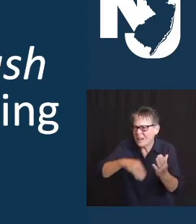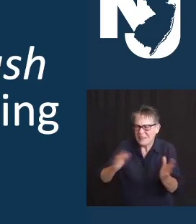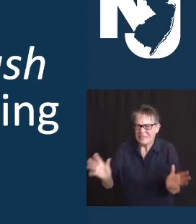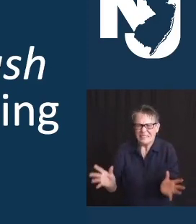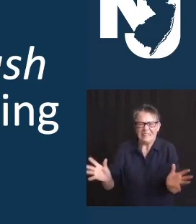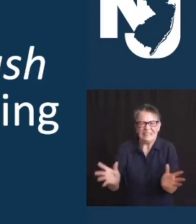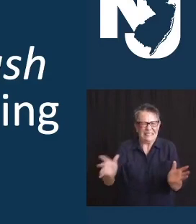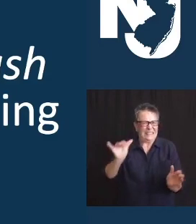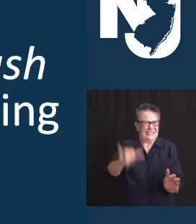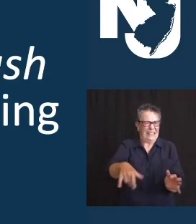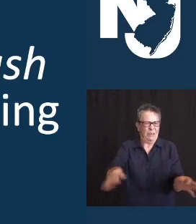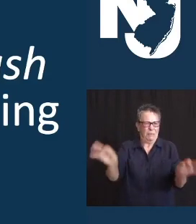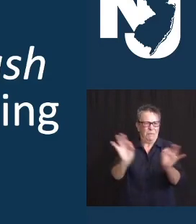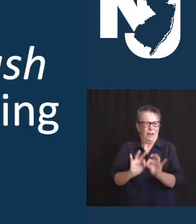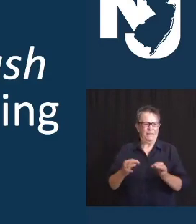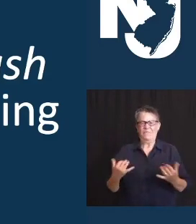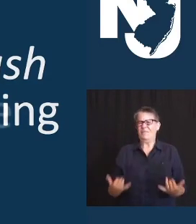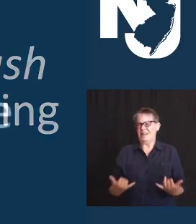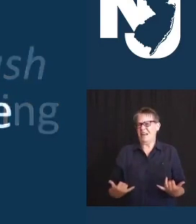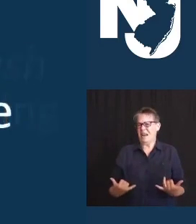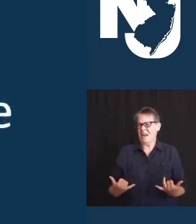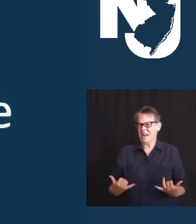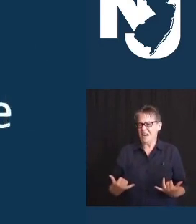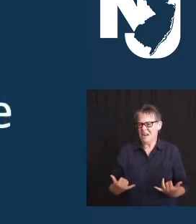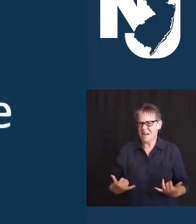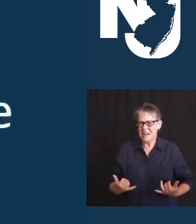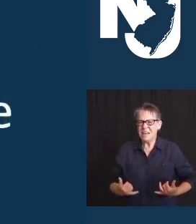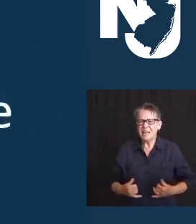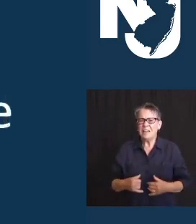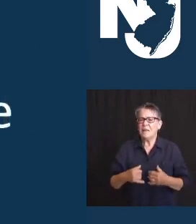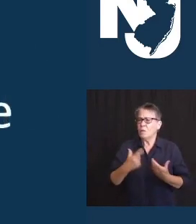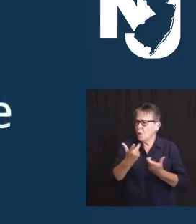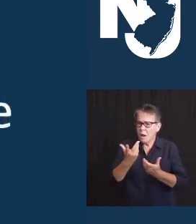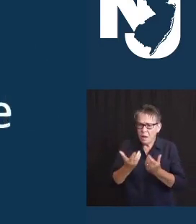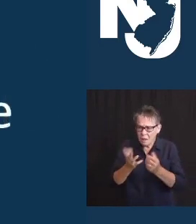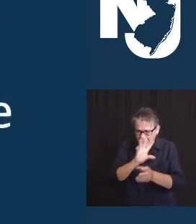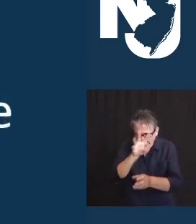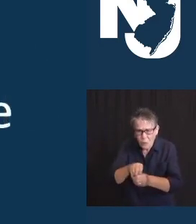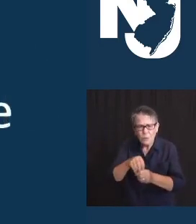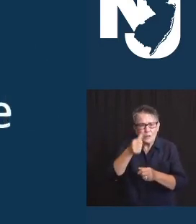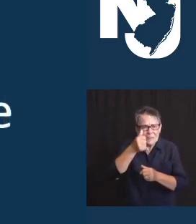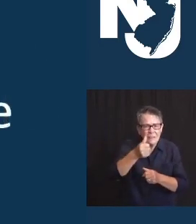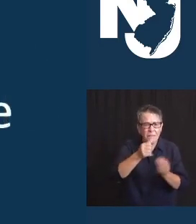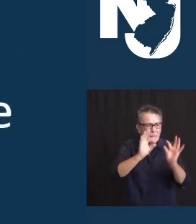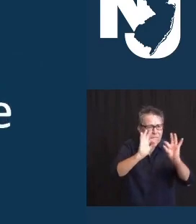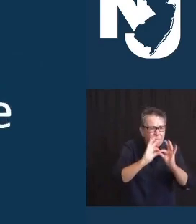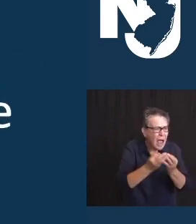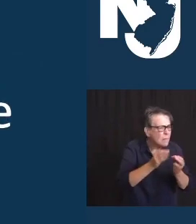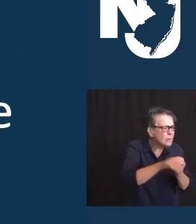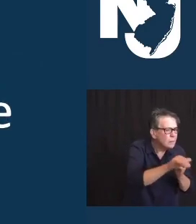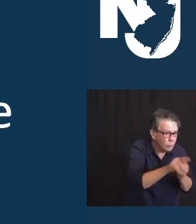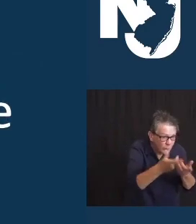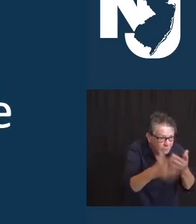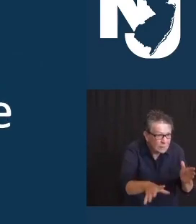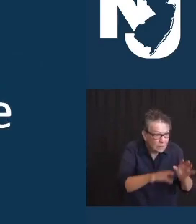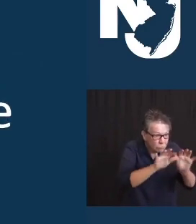be a part of the census. Let's show how strong New Jersey is by getting counted today. Again, go to